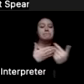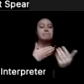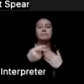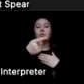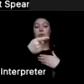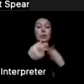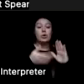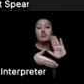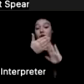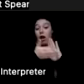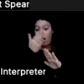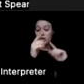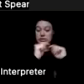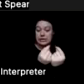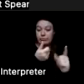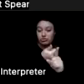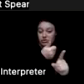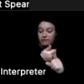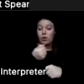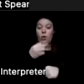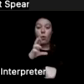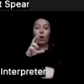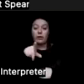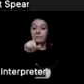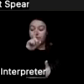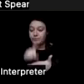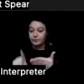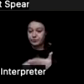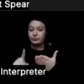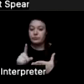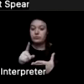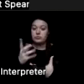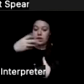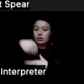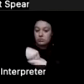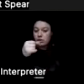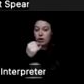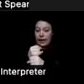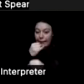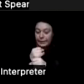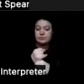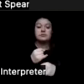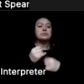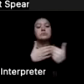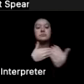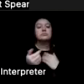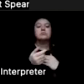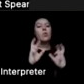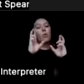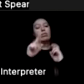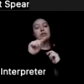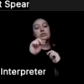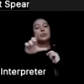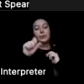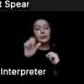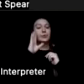research on your campus, or whether you are participating as young researchers. Hopefully, these tools will help you come away with more sort